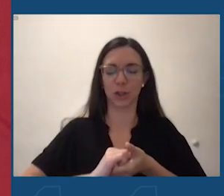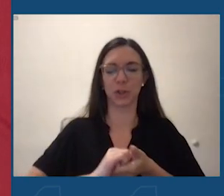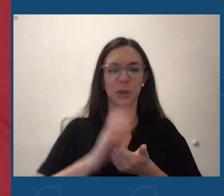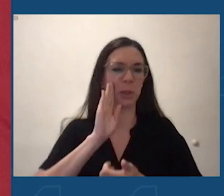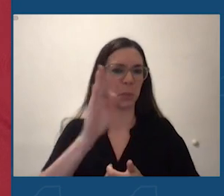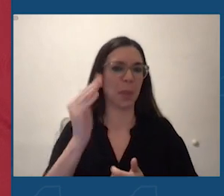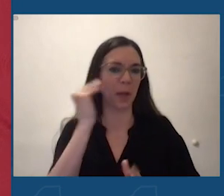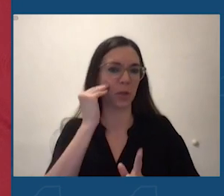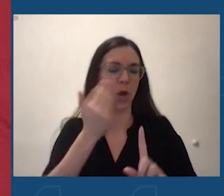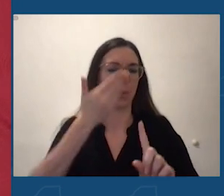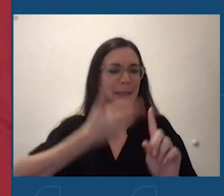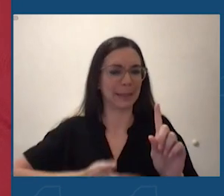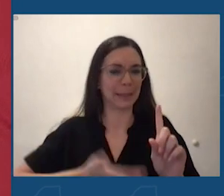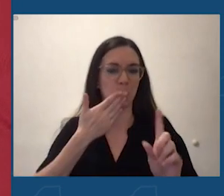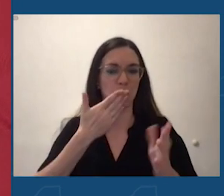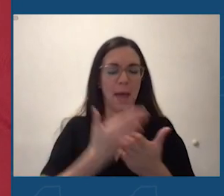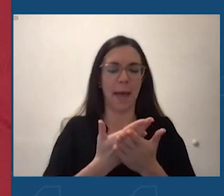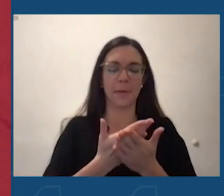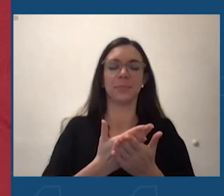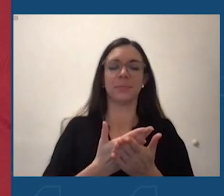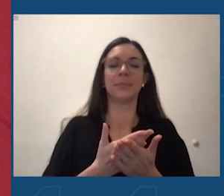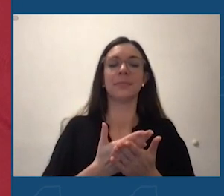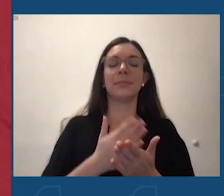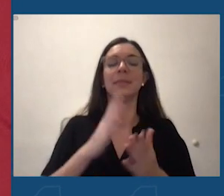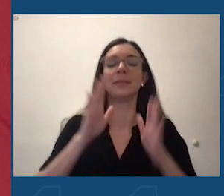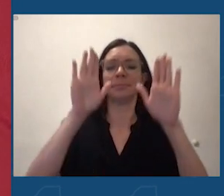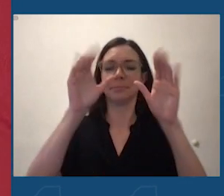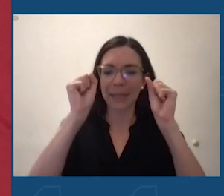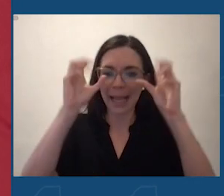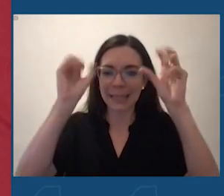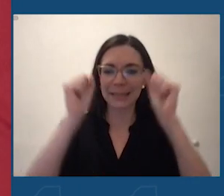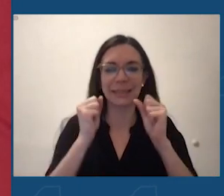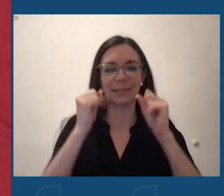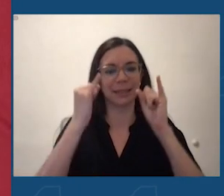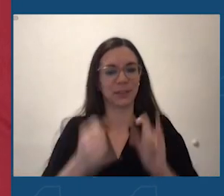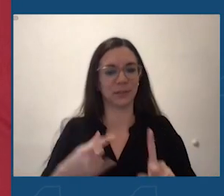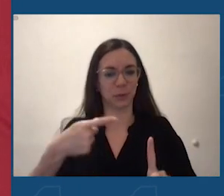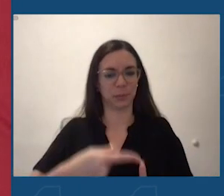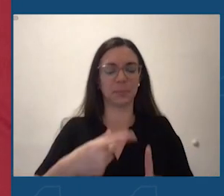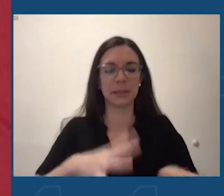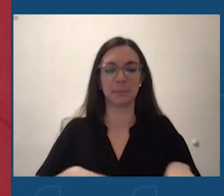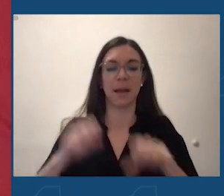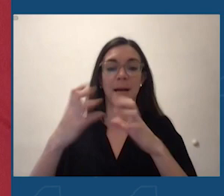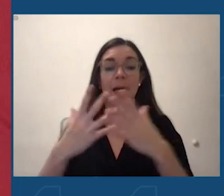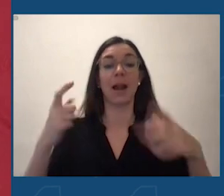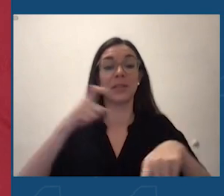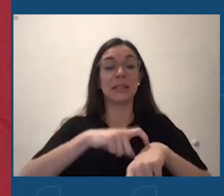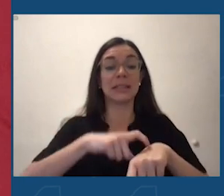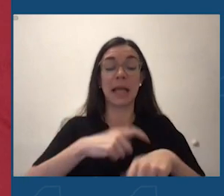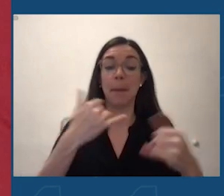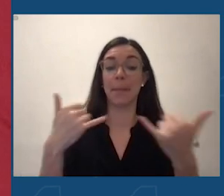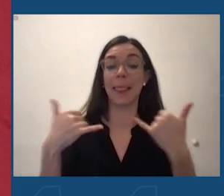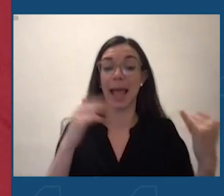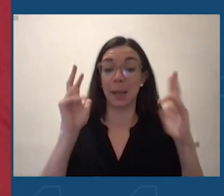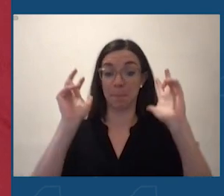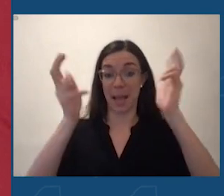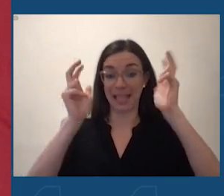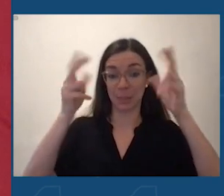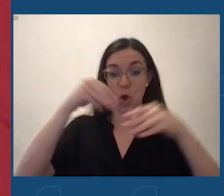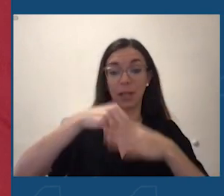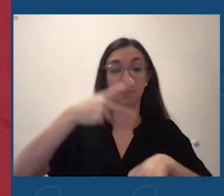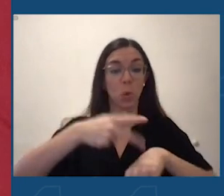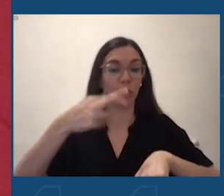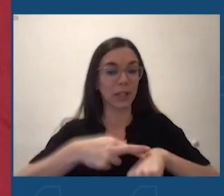if you don't. That is an extraordinary individual who spent quite a bit of time playing basketball in Puerto Rico, and that is